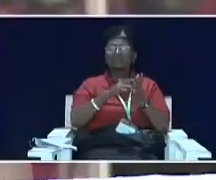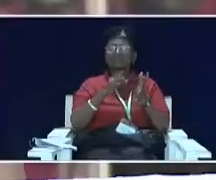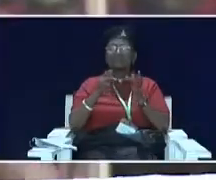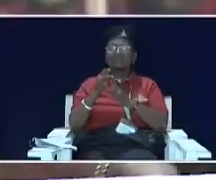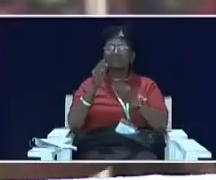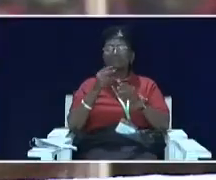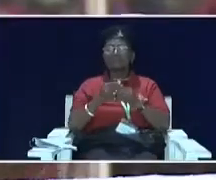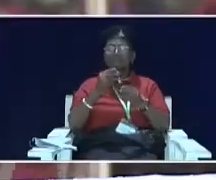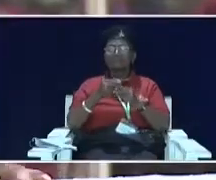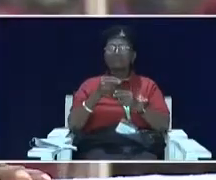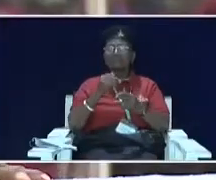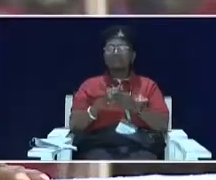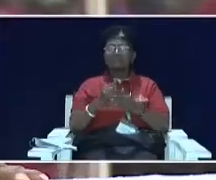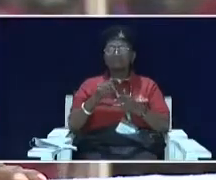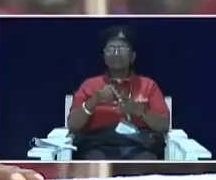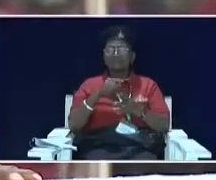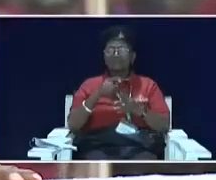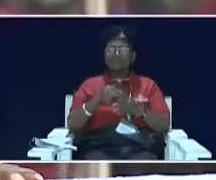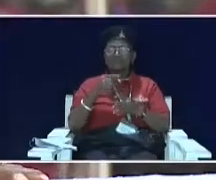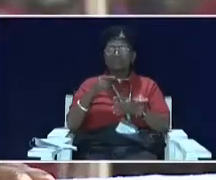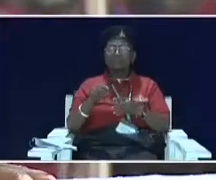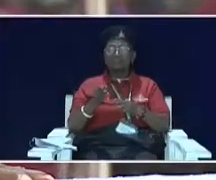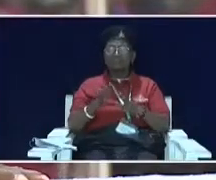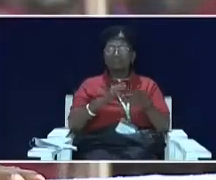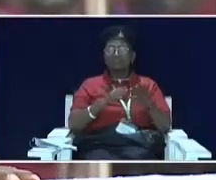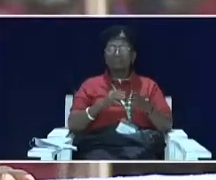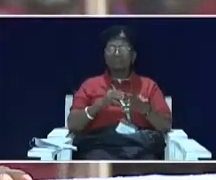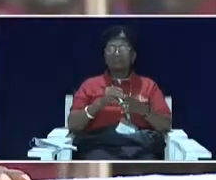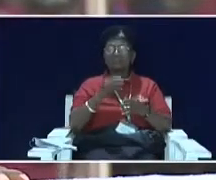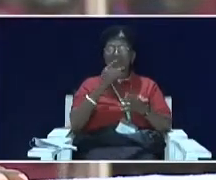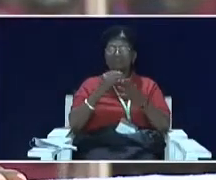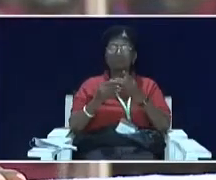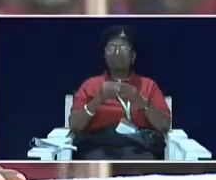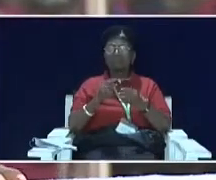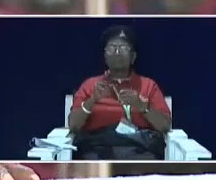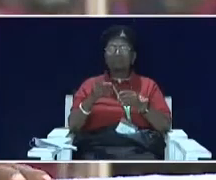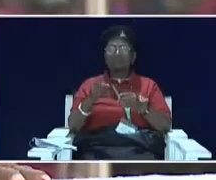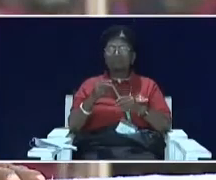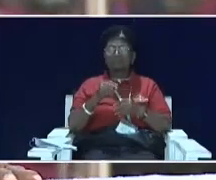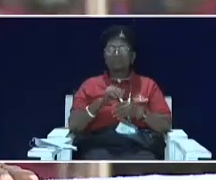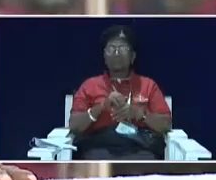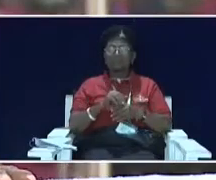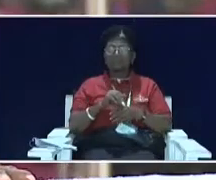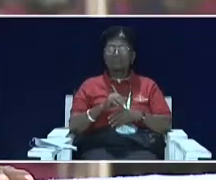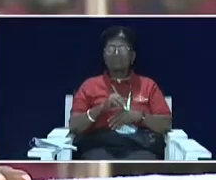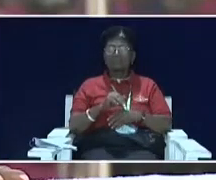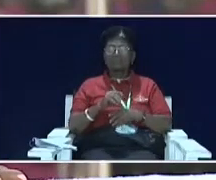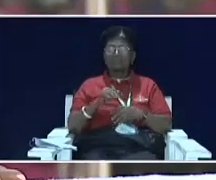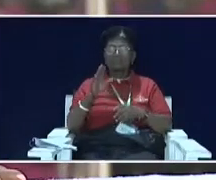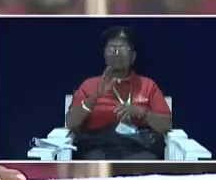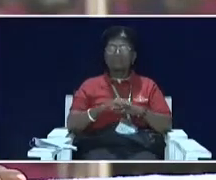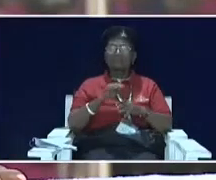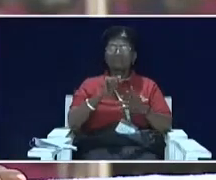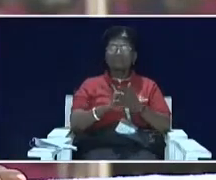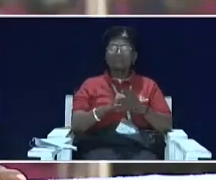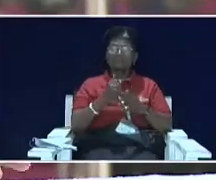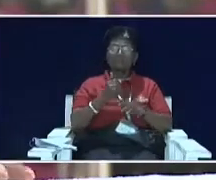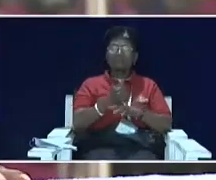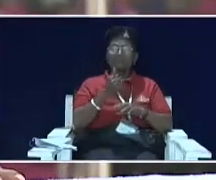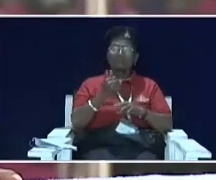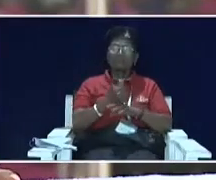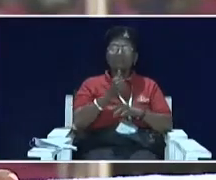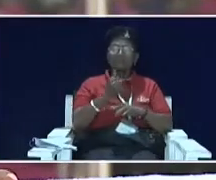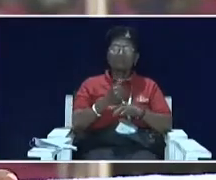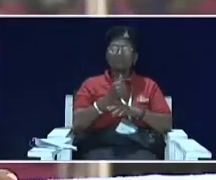And when the fire fell on that mountain, if you read it up to verse 40, in